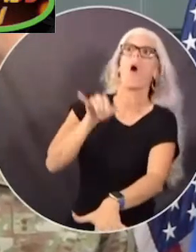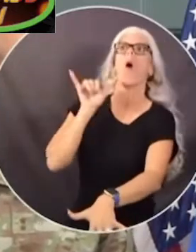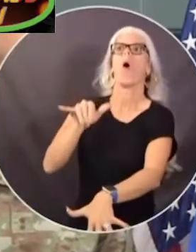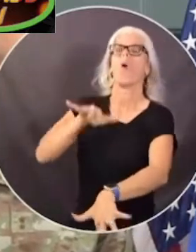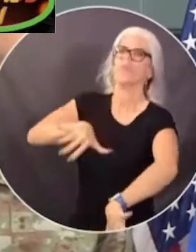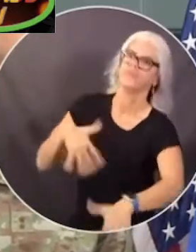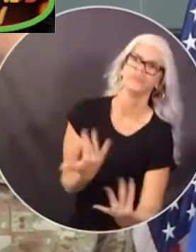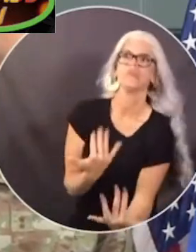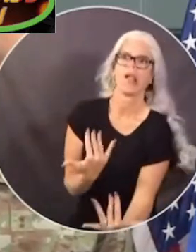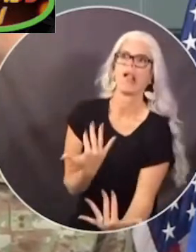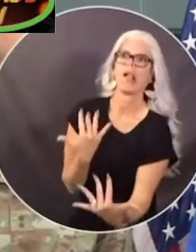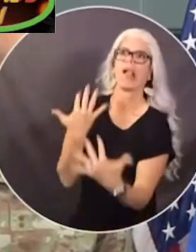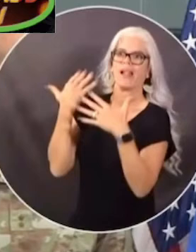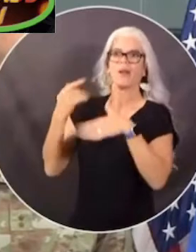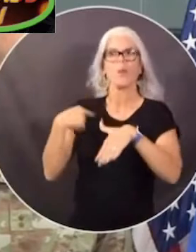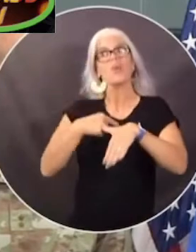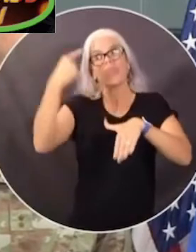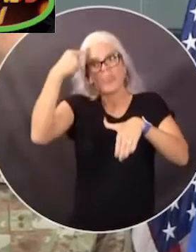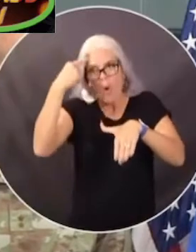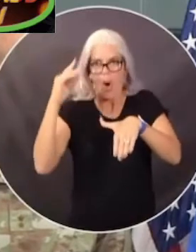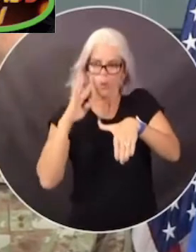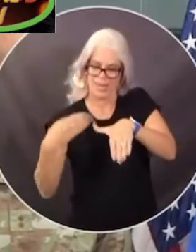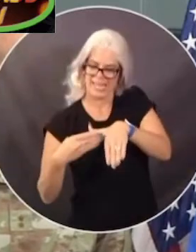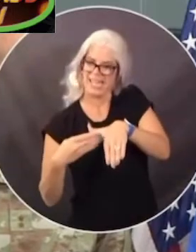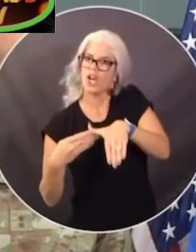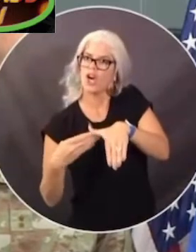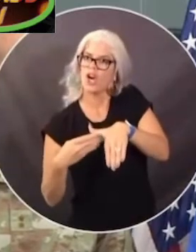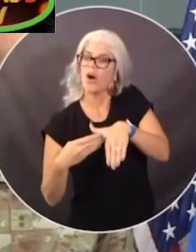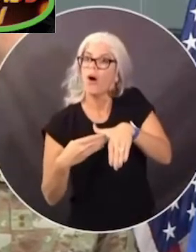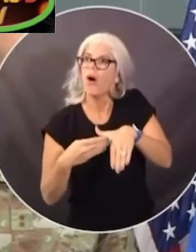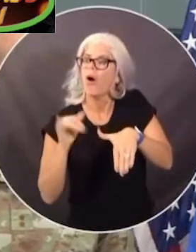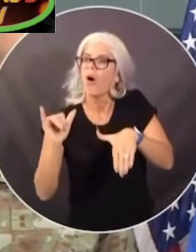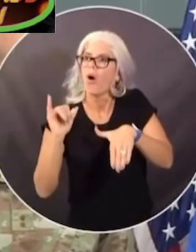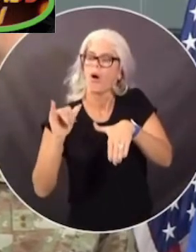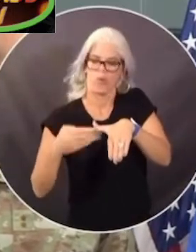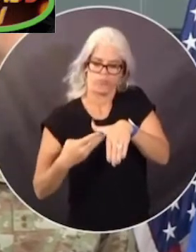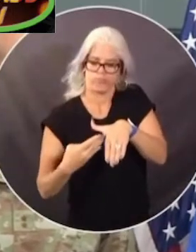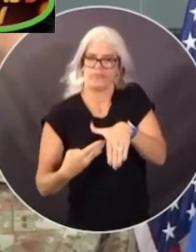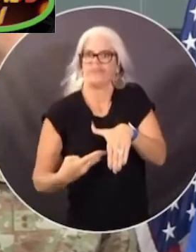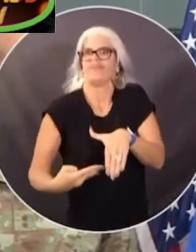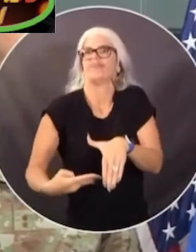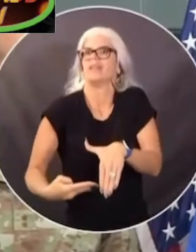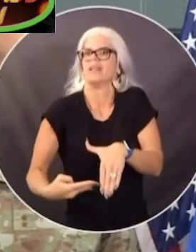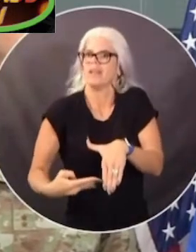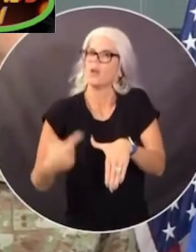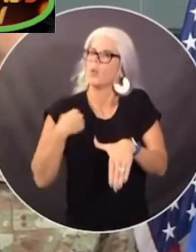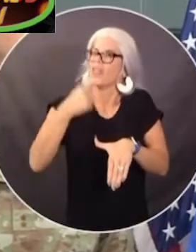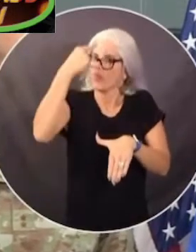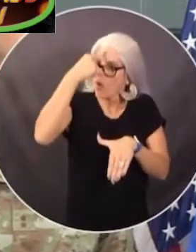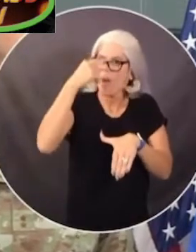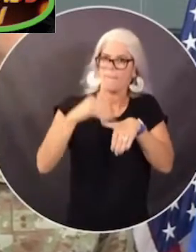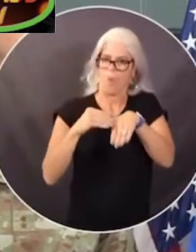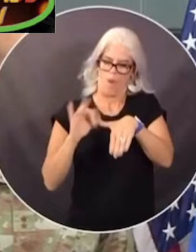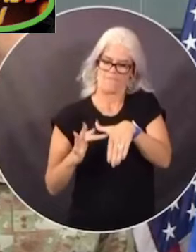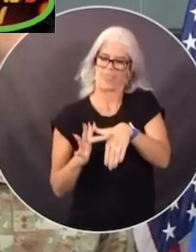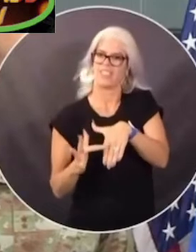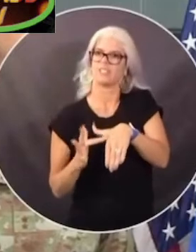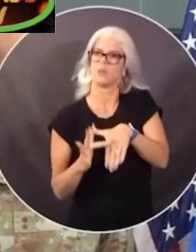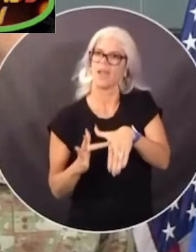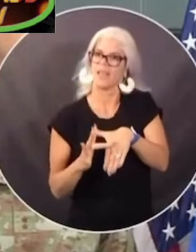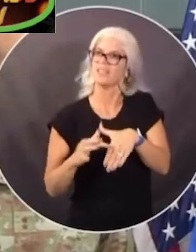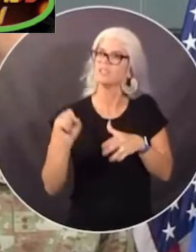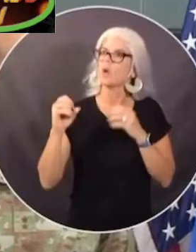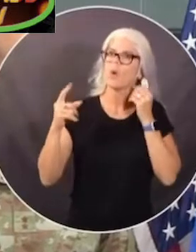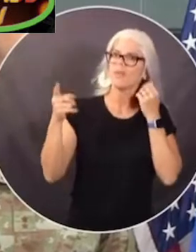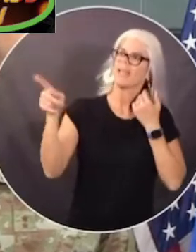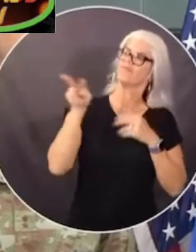County. And so I think that some of the folks in Southwest Florida, because so much focus was on Tampa, then when it says,